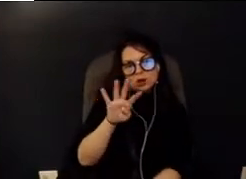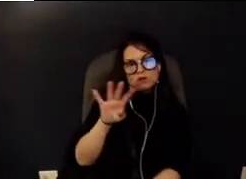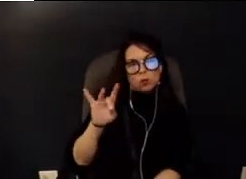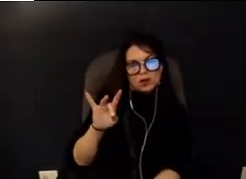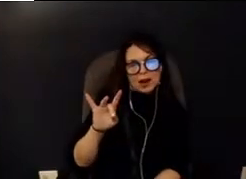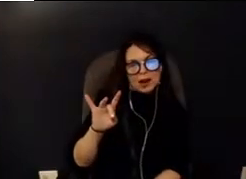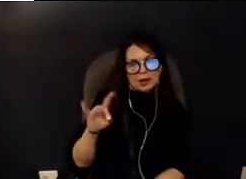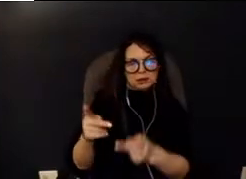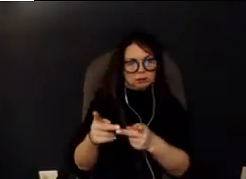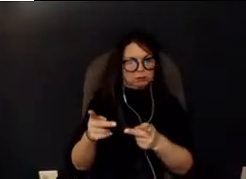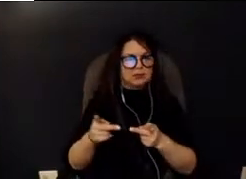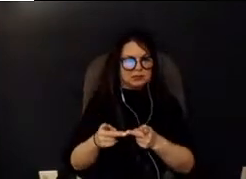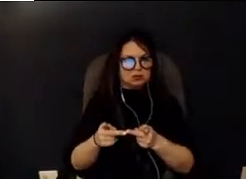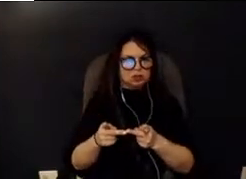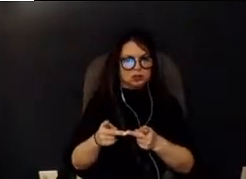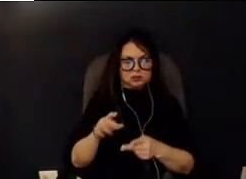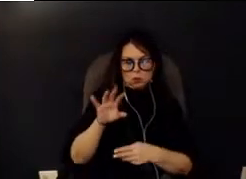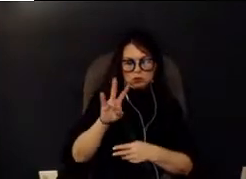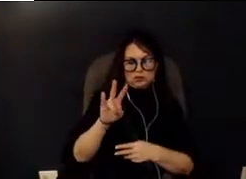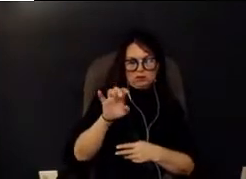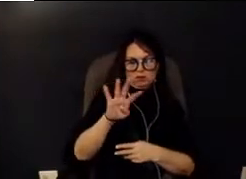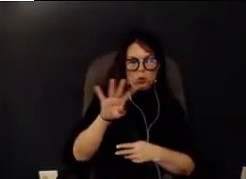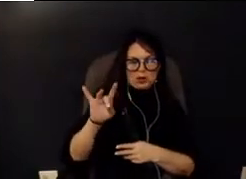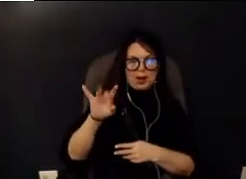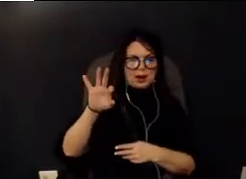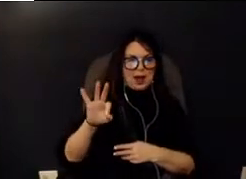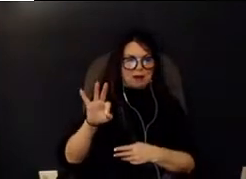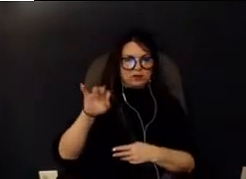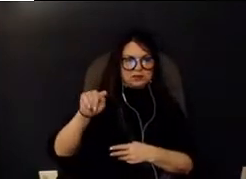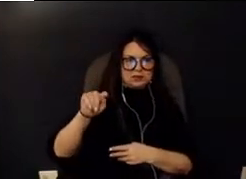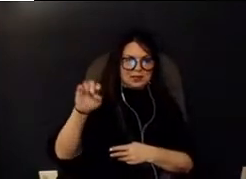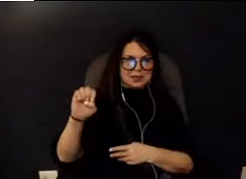748 FTEs for active duty officers,